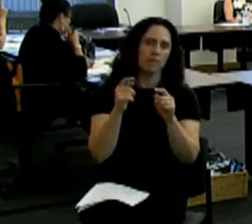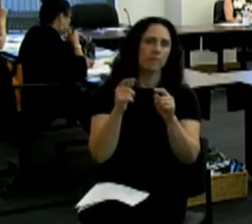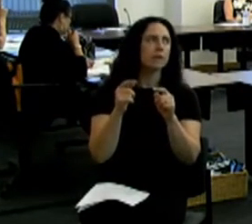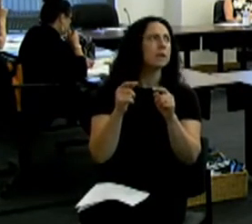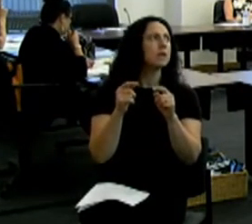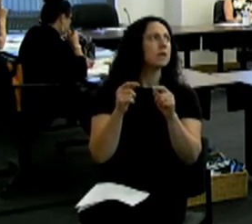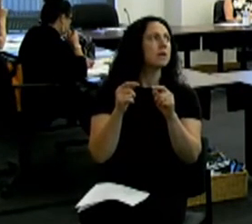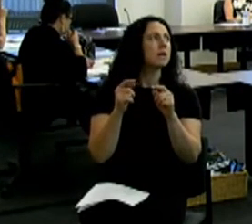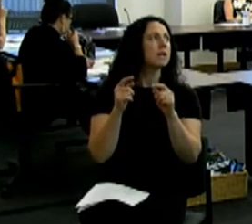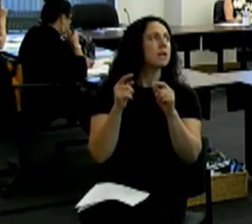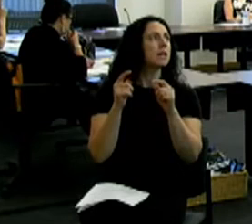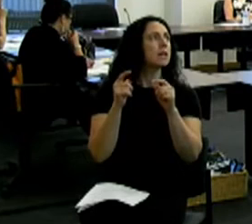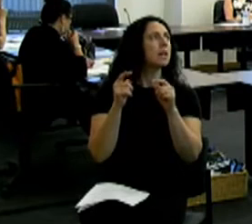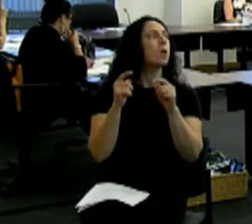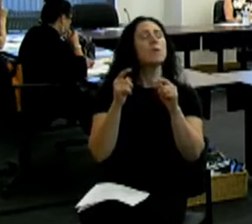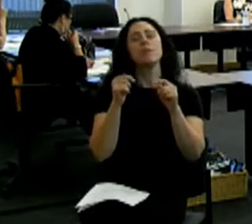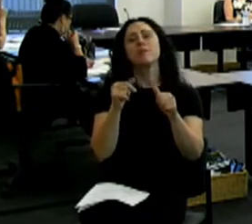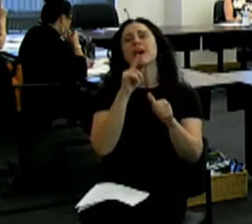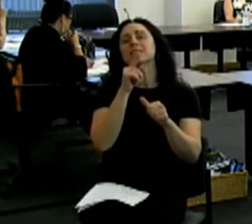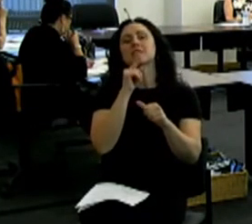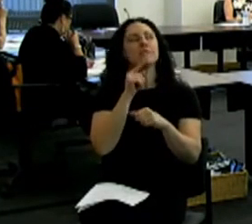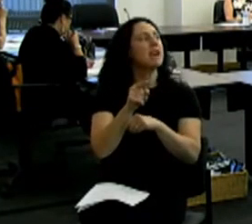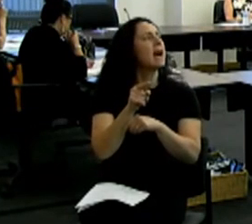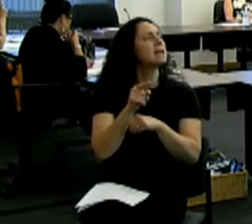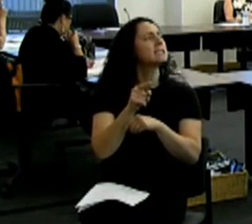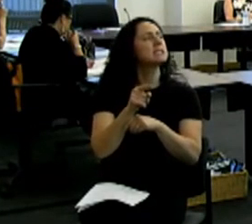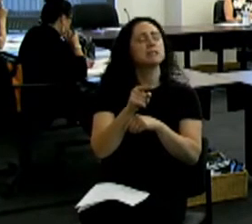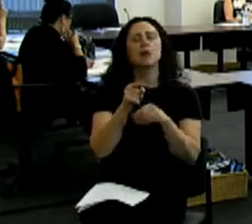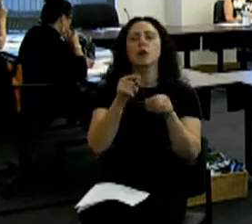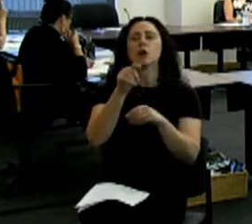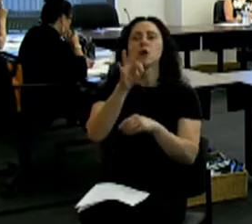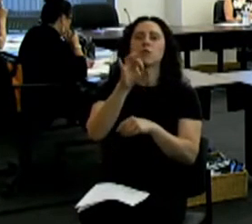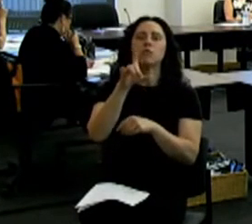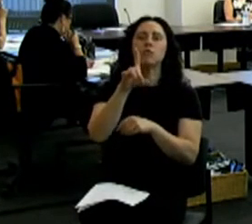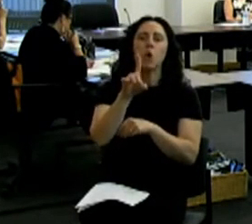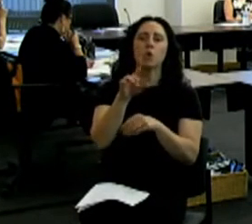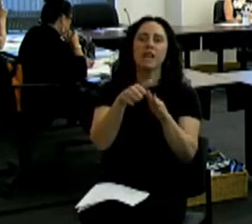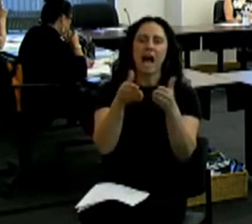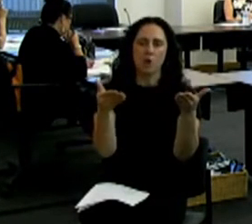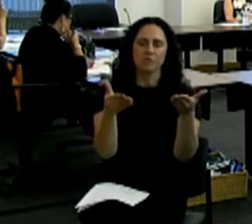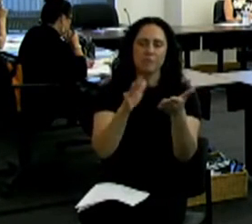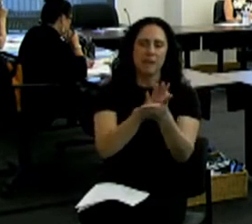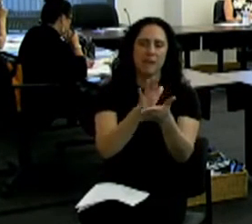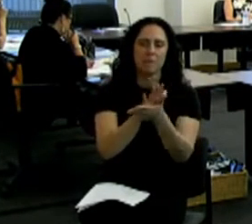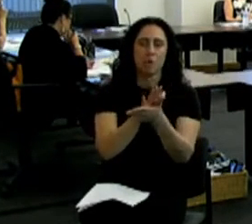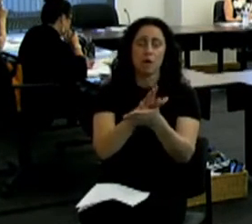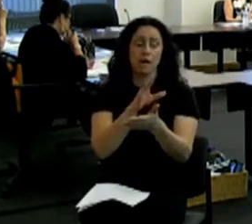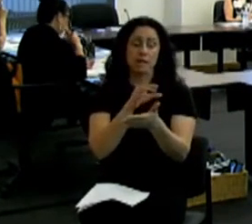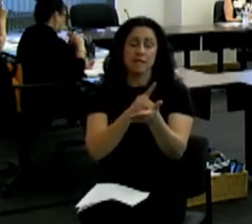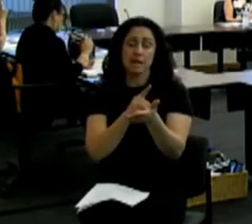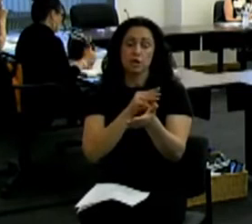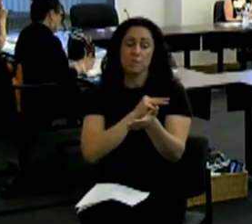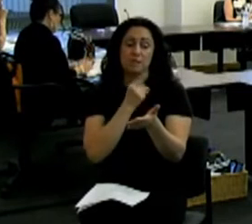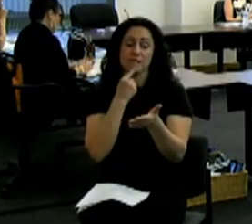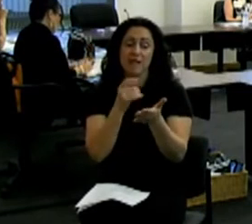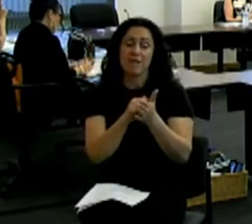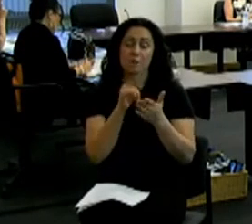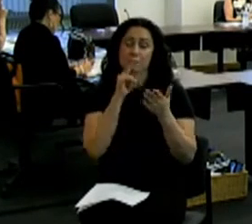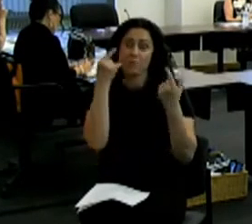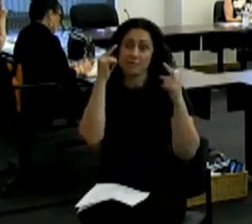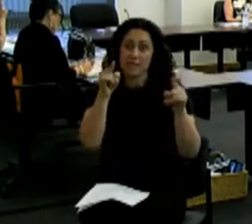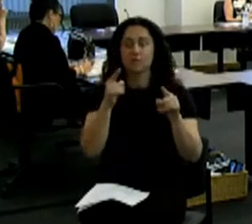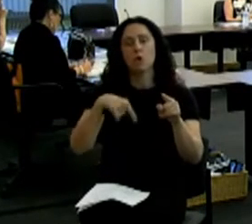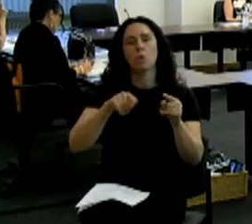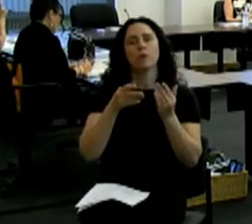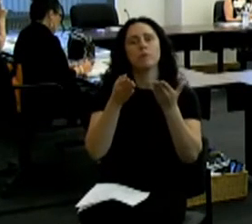facts foldout. This was an idea that Dr. Mitchell had, which has turned out very well, actually. We typically have